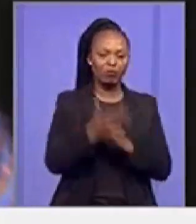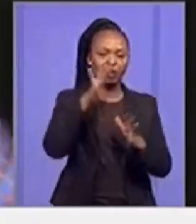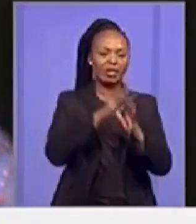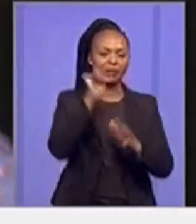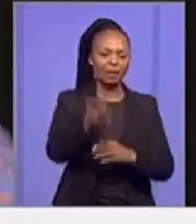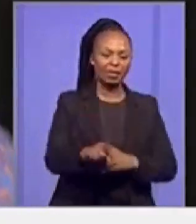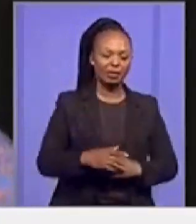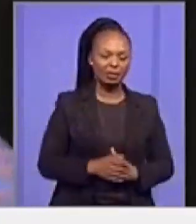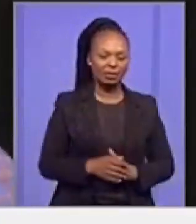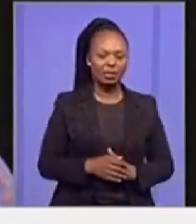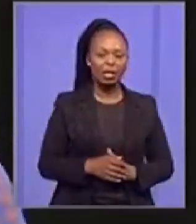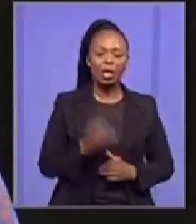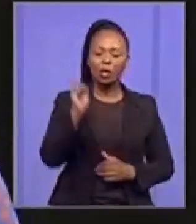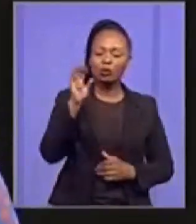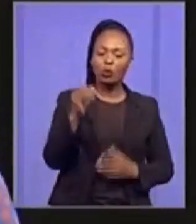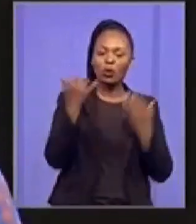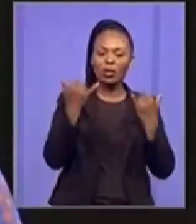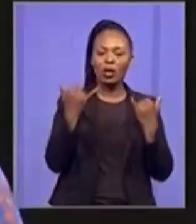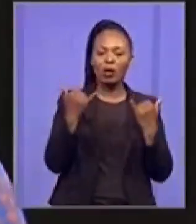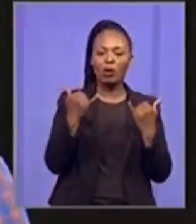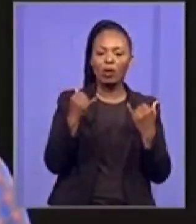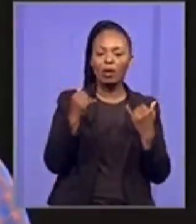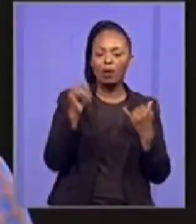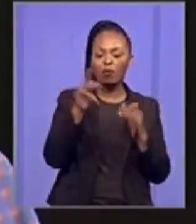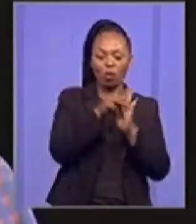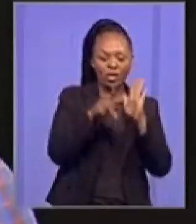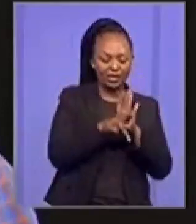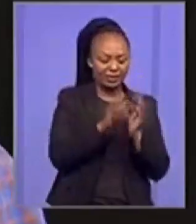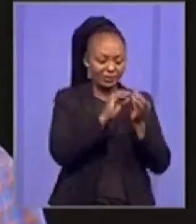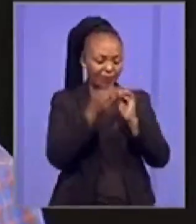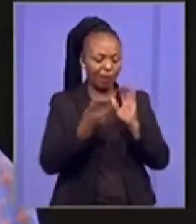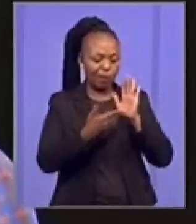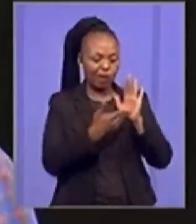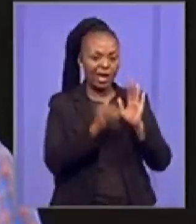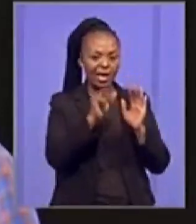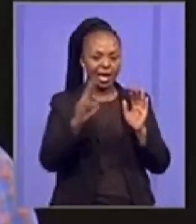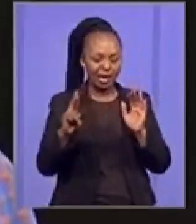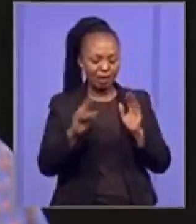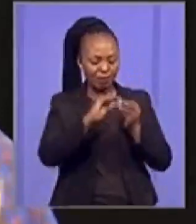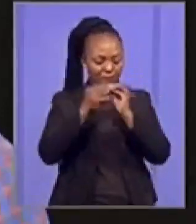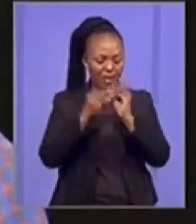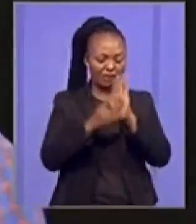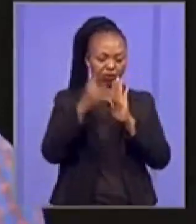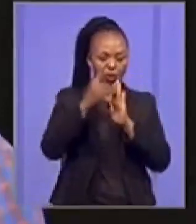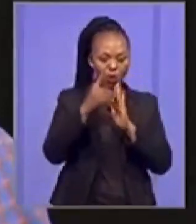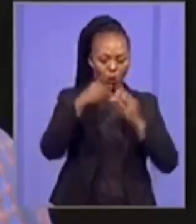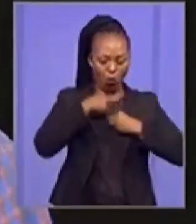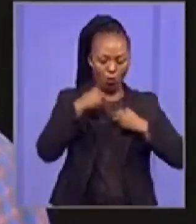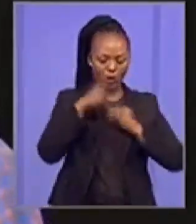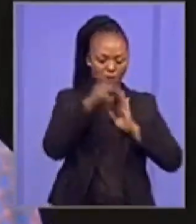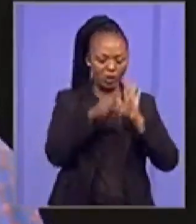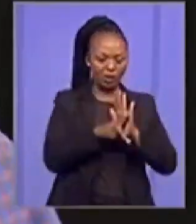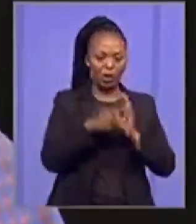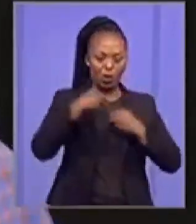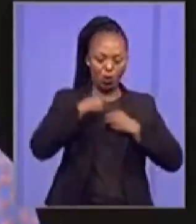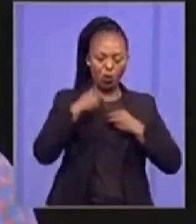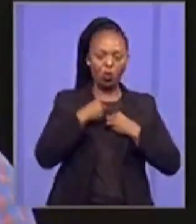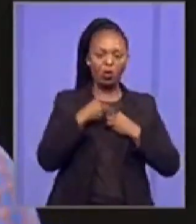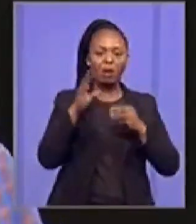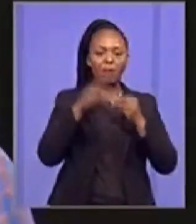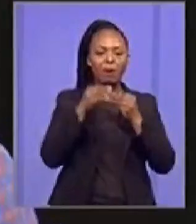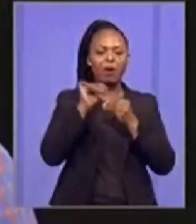are policies. Once the policies that are developed, implementing of those policies is our own members who are public service, but